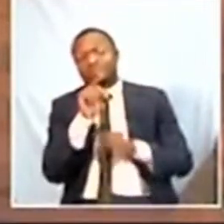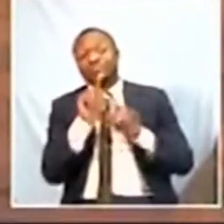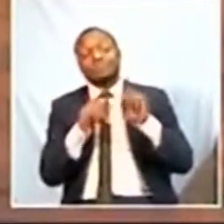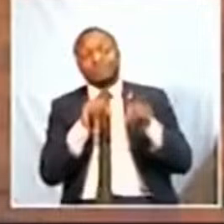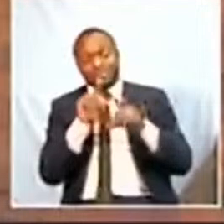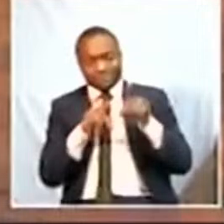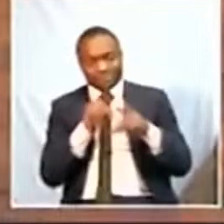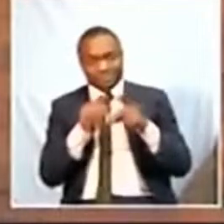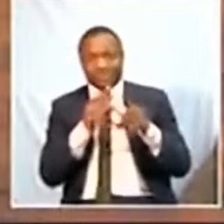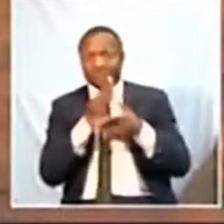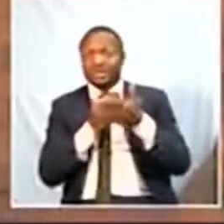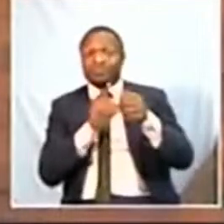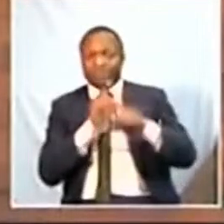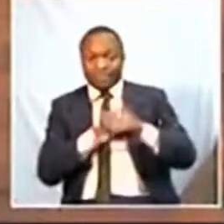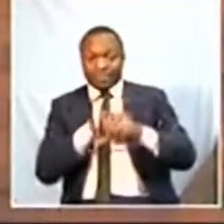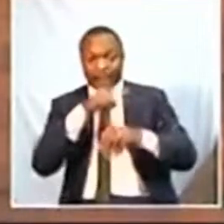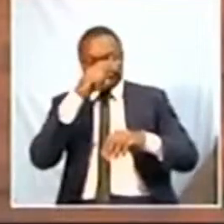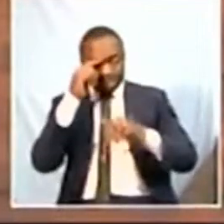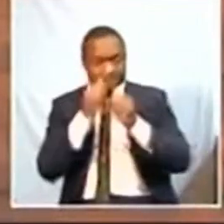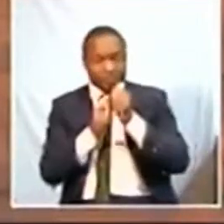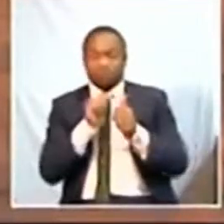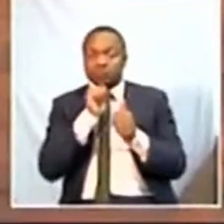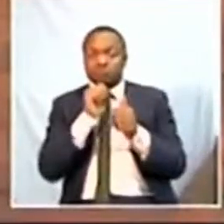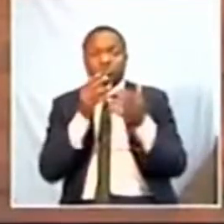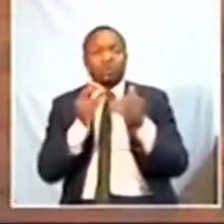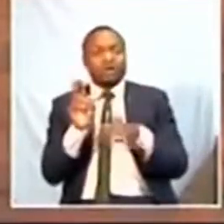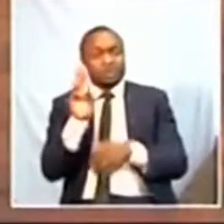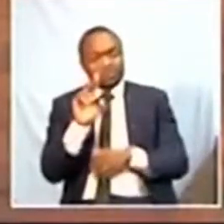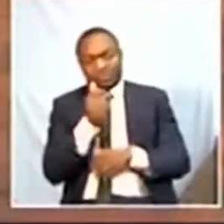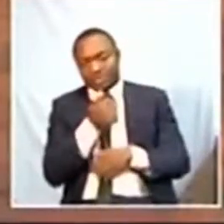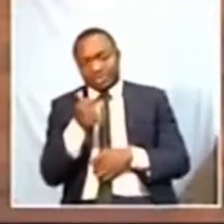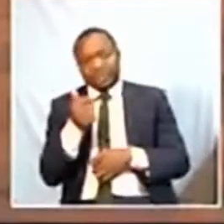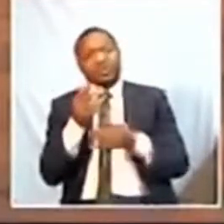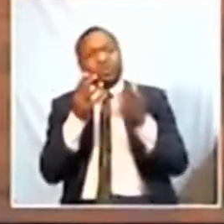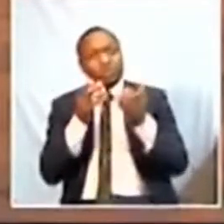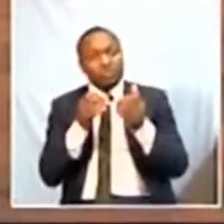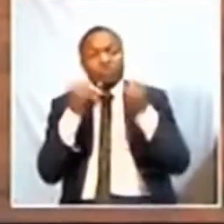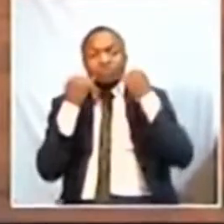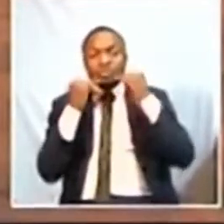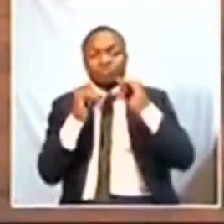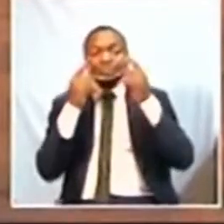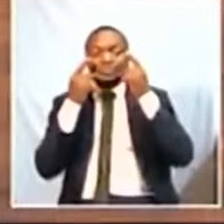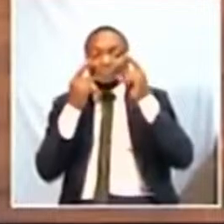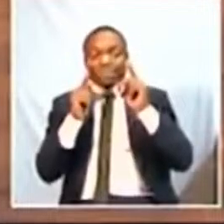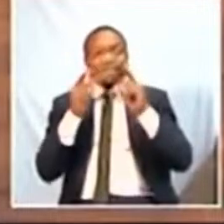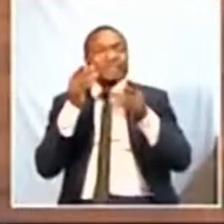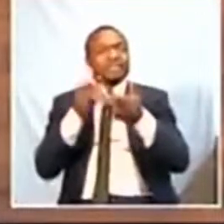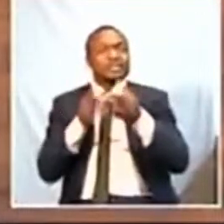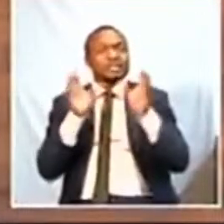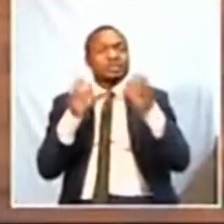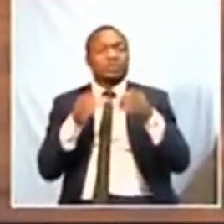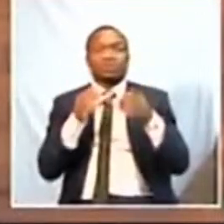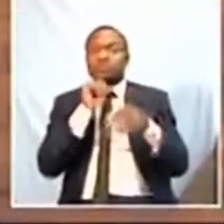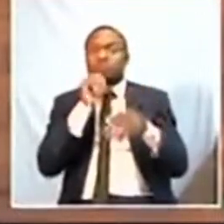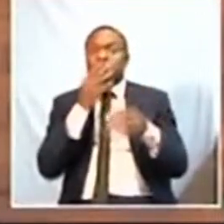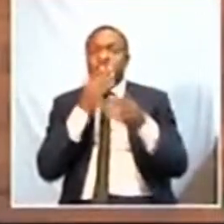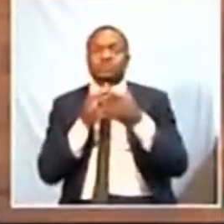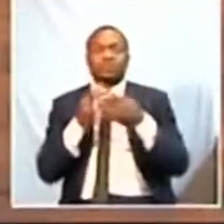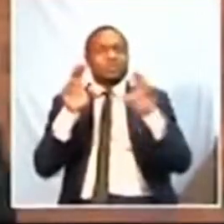sometimes, because of, I don't want to use another, you wanted to tell the public as if this committee is unfair.